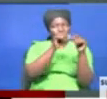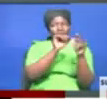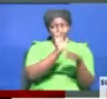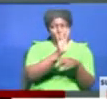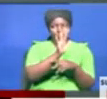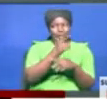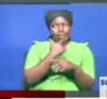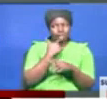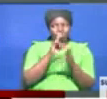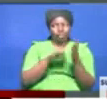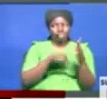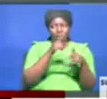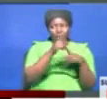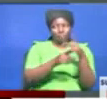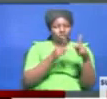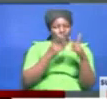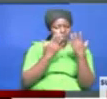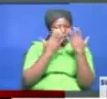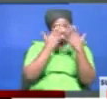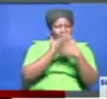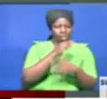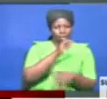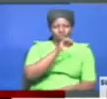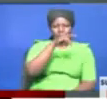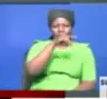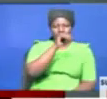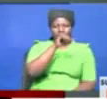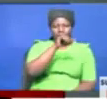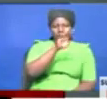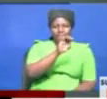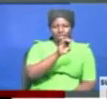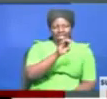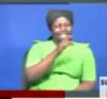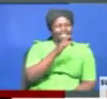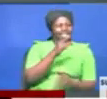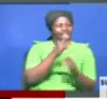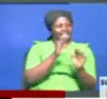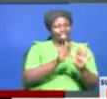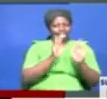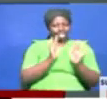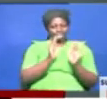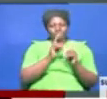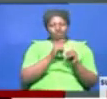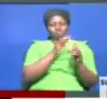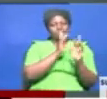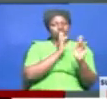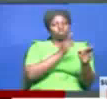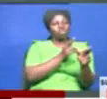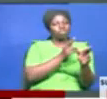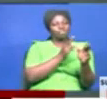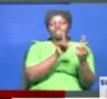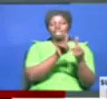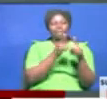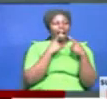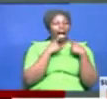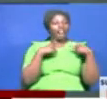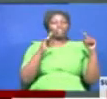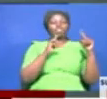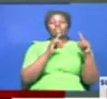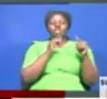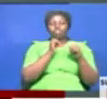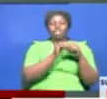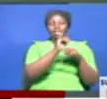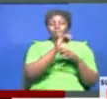as the process opaque and distancing themselves from the results and the declaration that the IBC chair